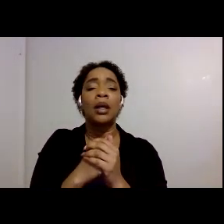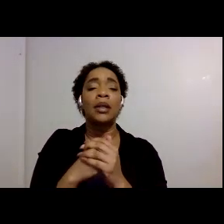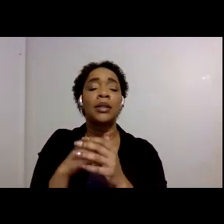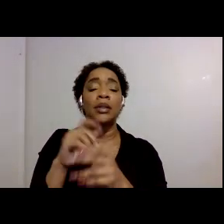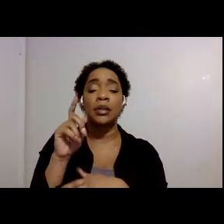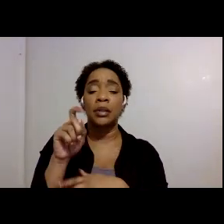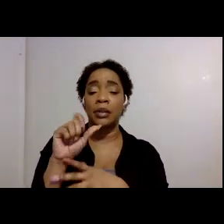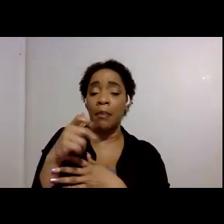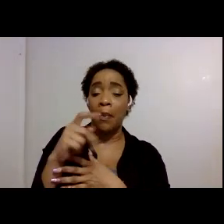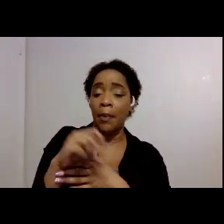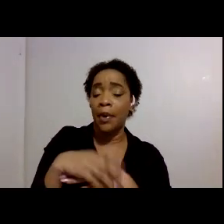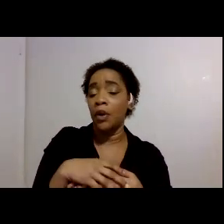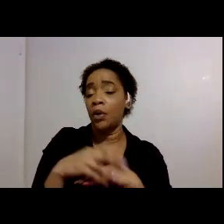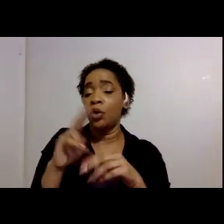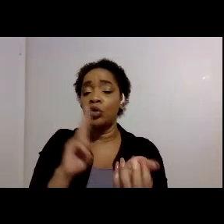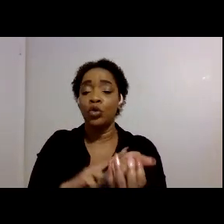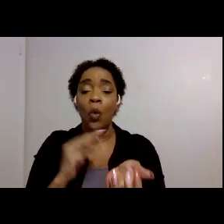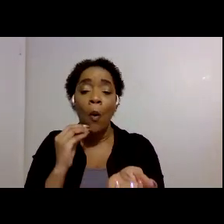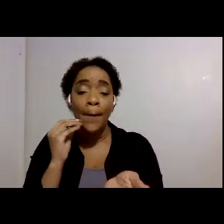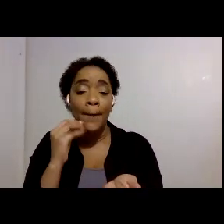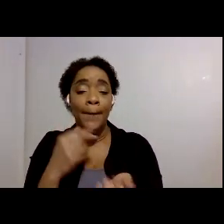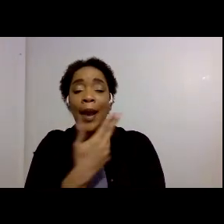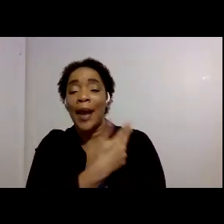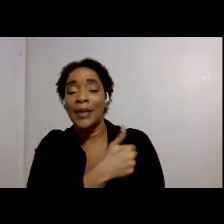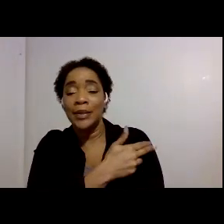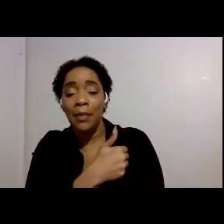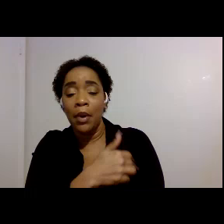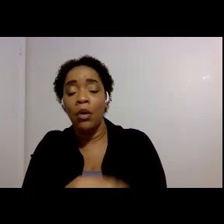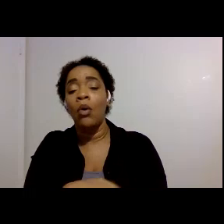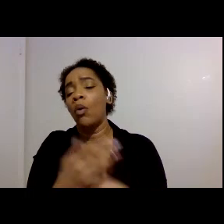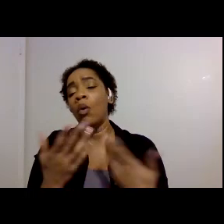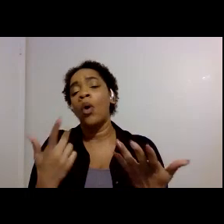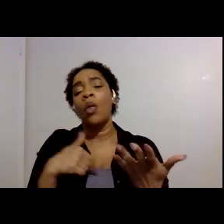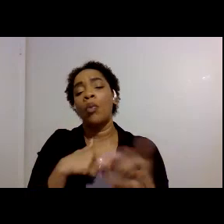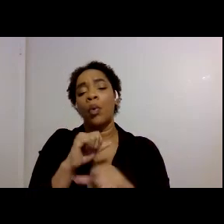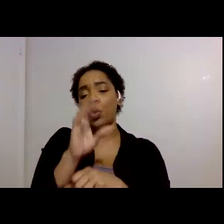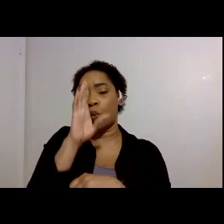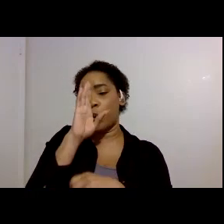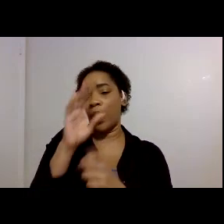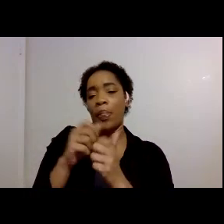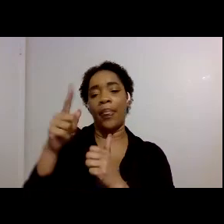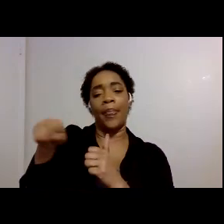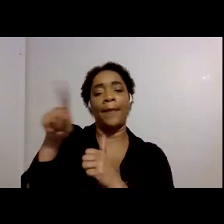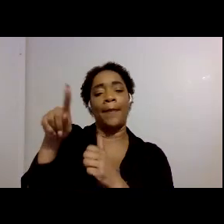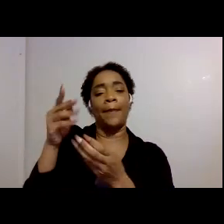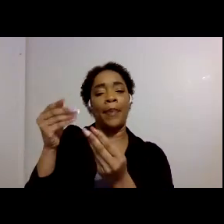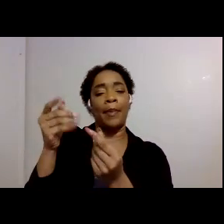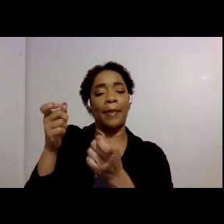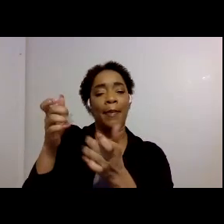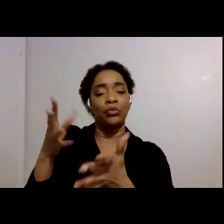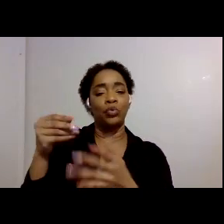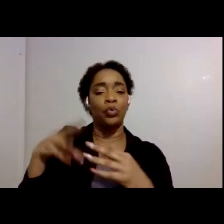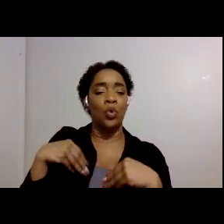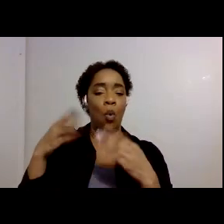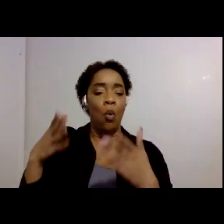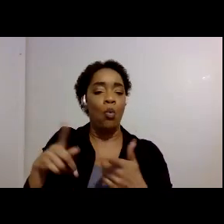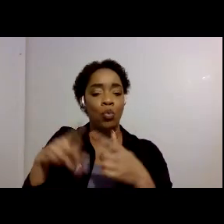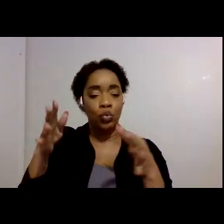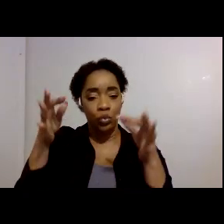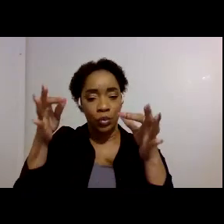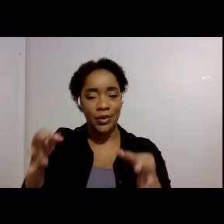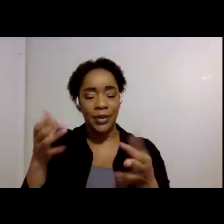a hospital, and then we work directly with those owners and property managers to decide the best